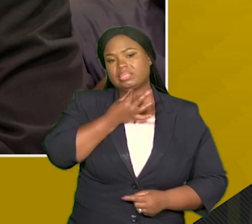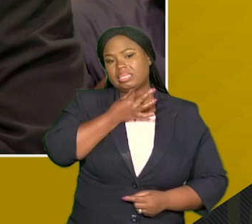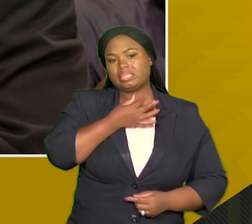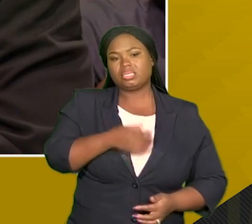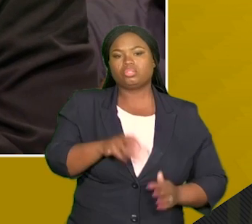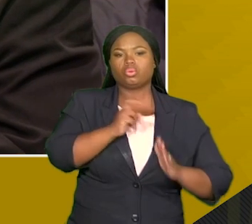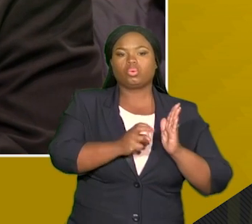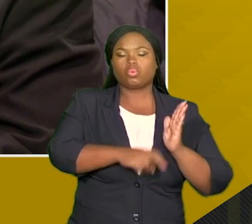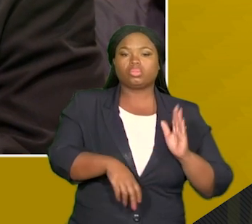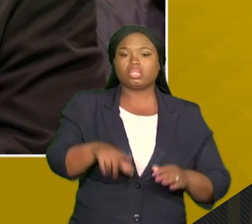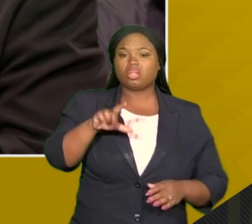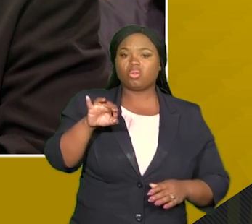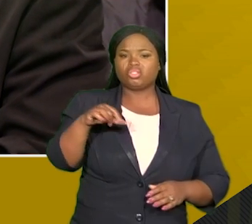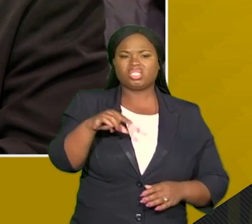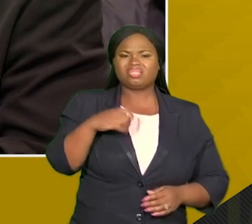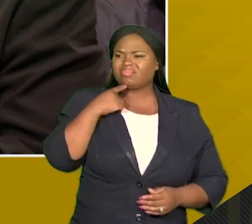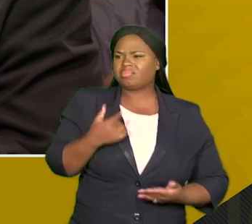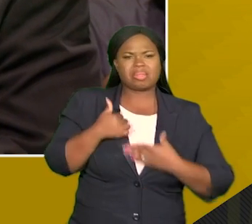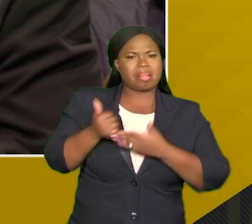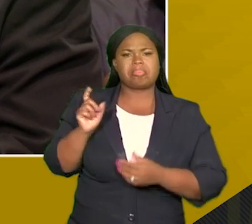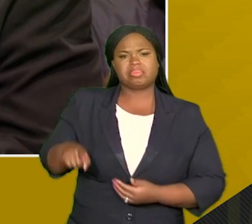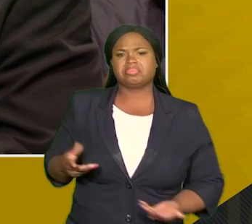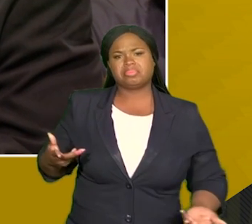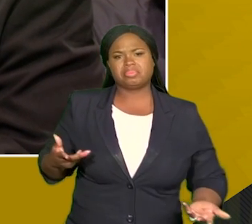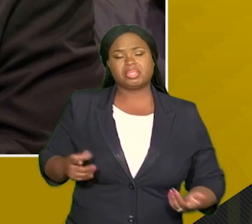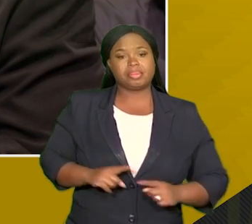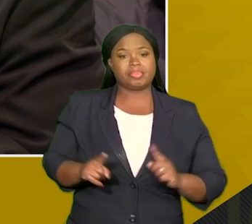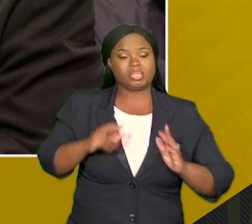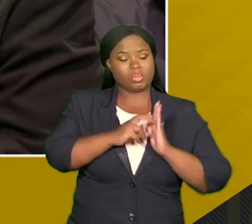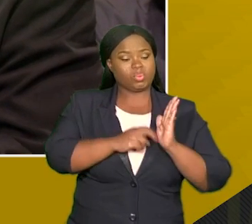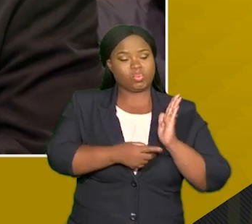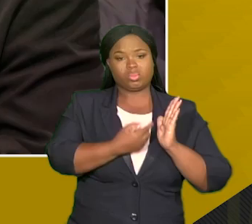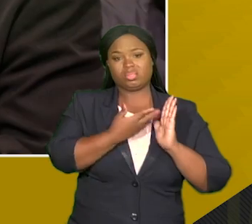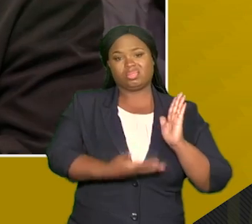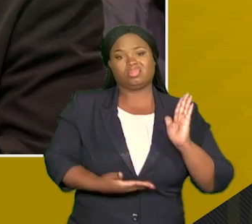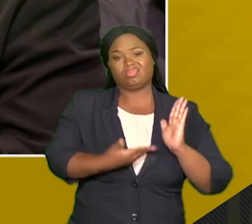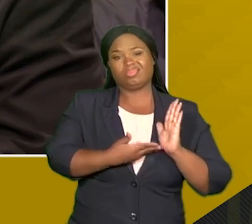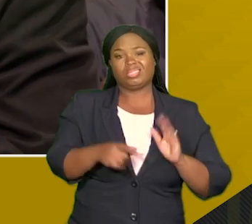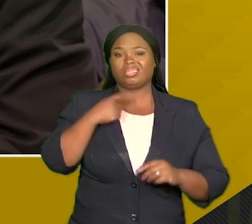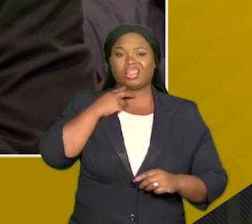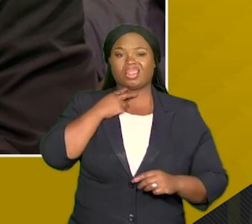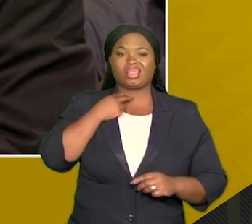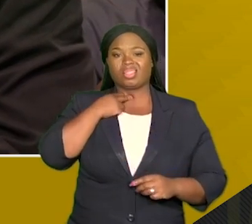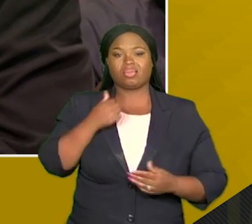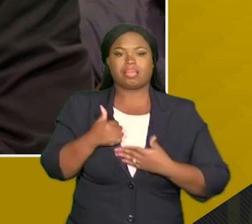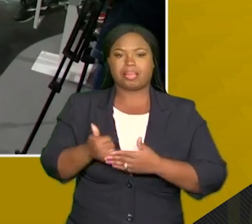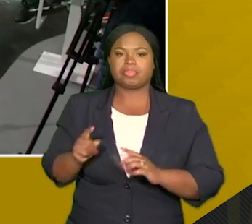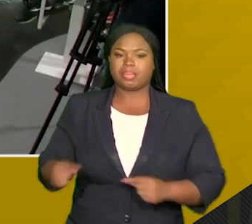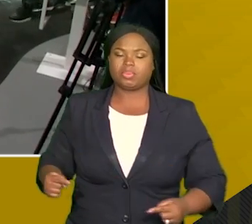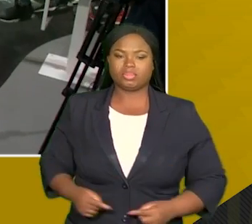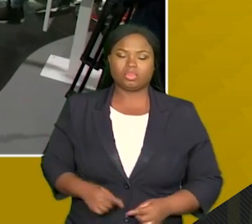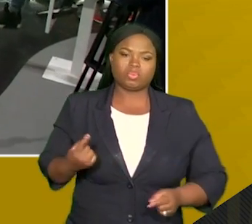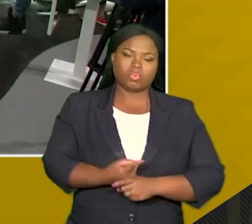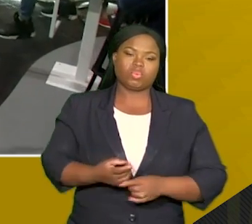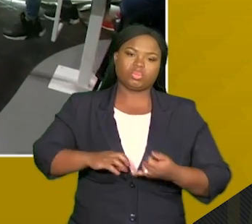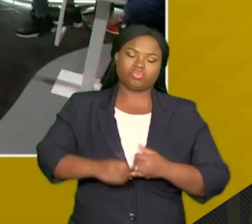logic. Logic would say I must help her. And we do try and twist the arms of the executive committee from time